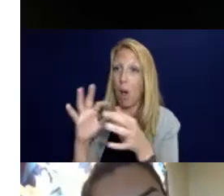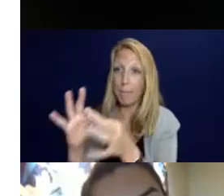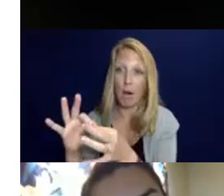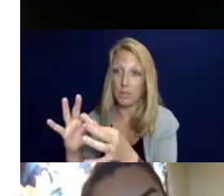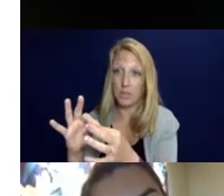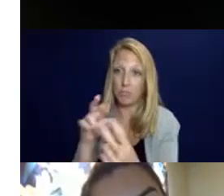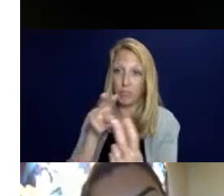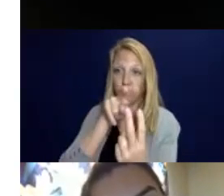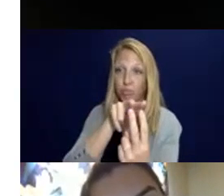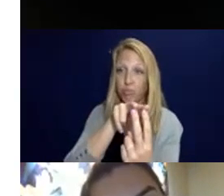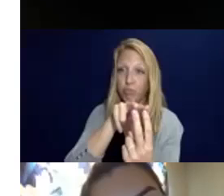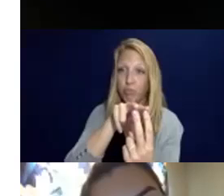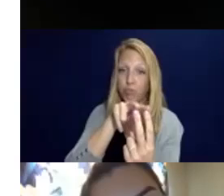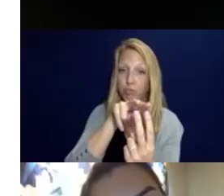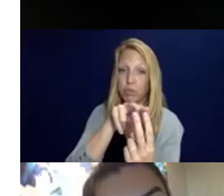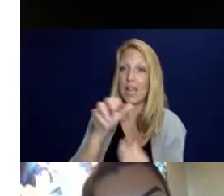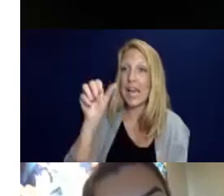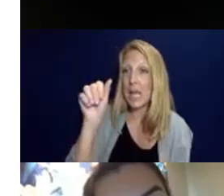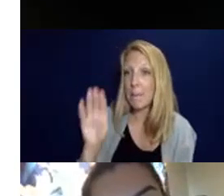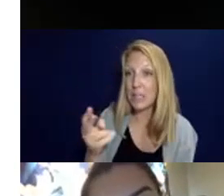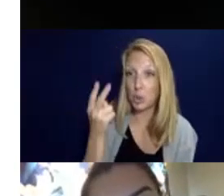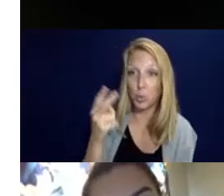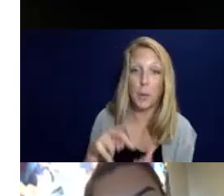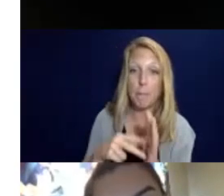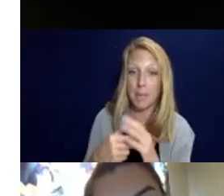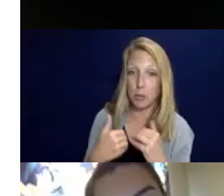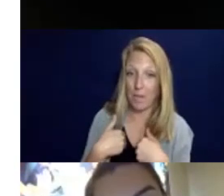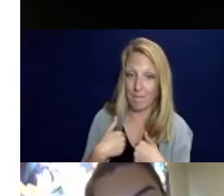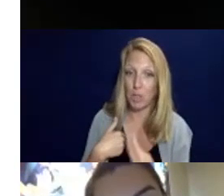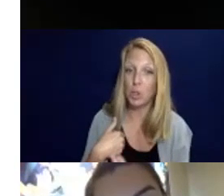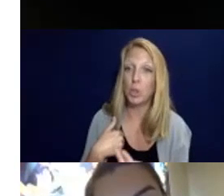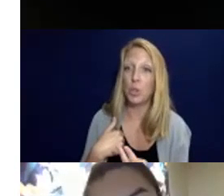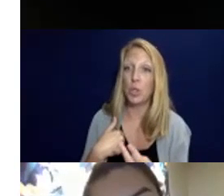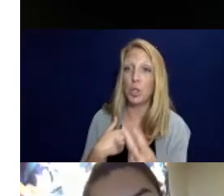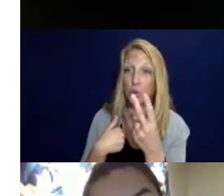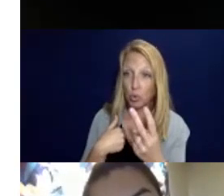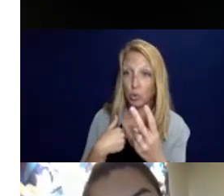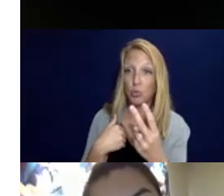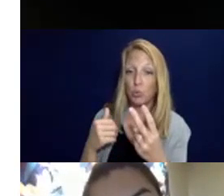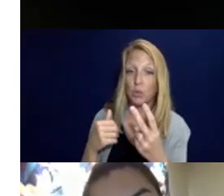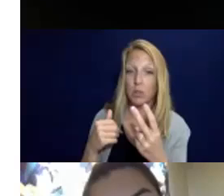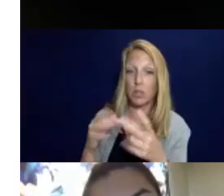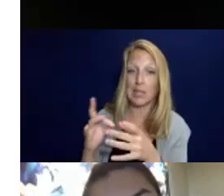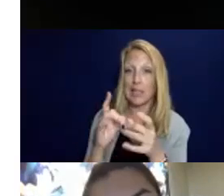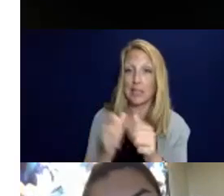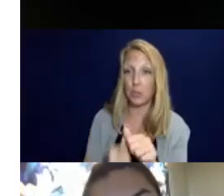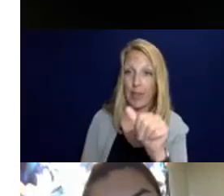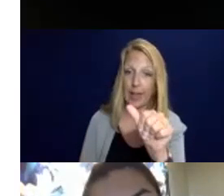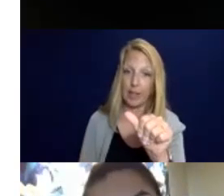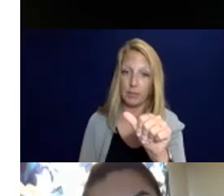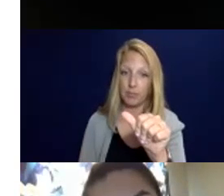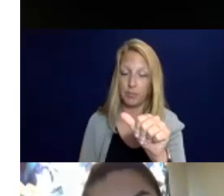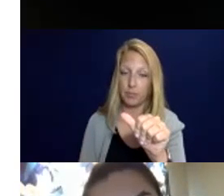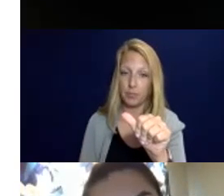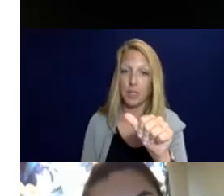got an AB2, meaning there's two atoms bonded to the central atom, A. Now, because